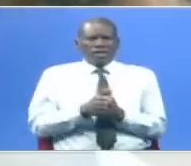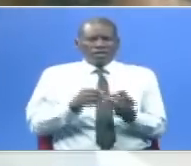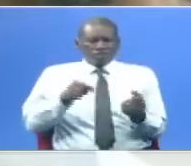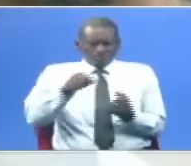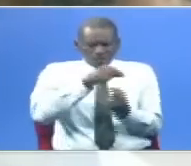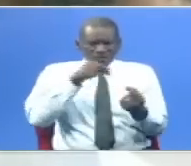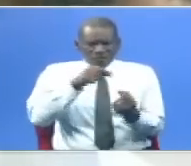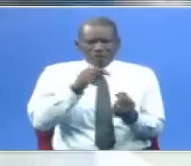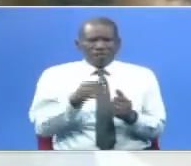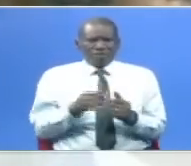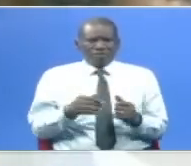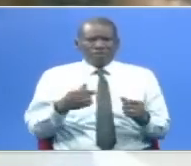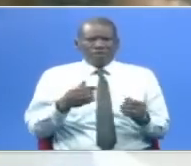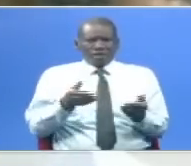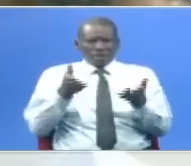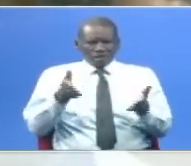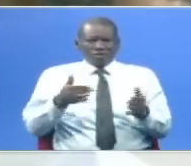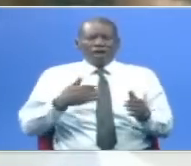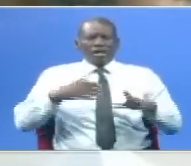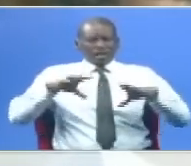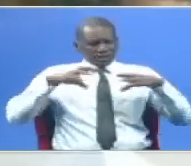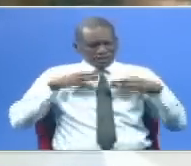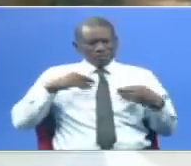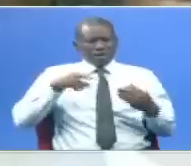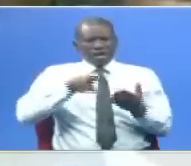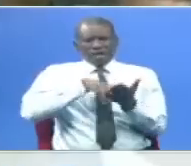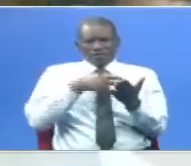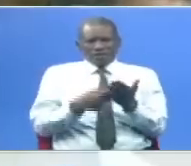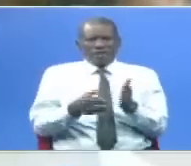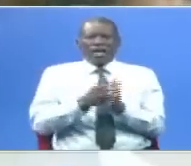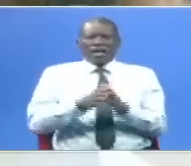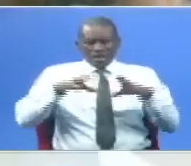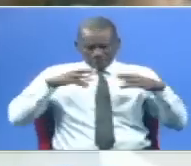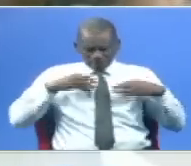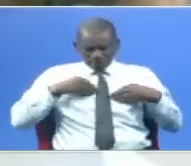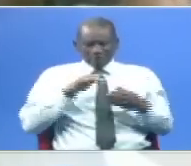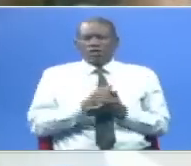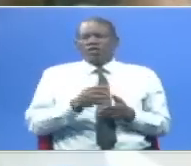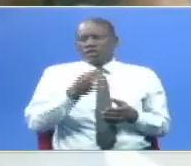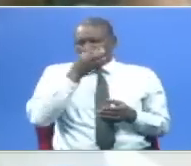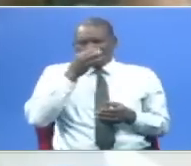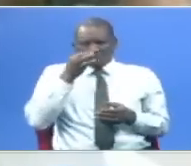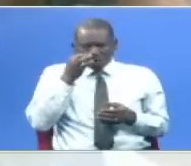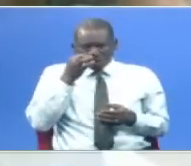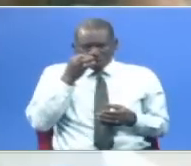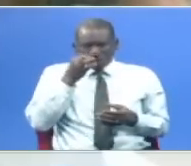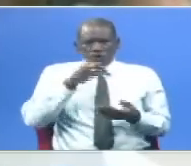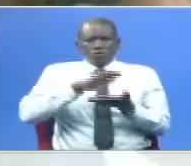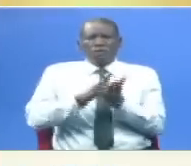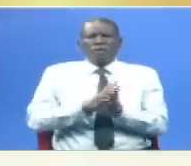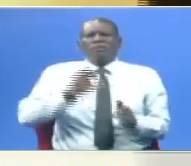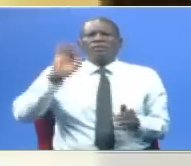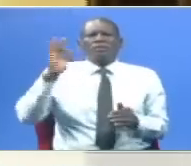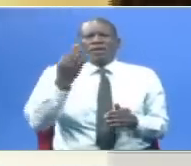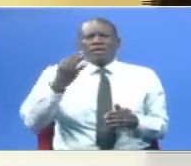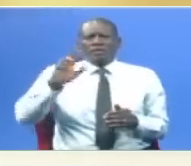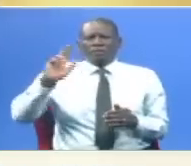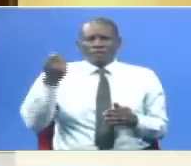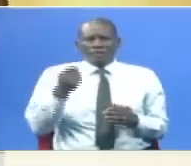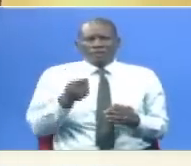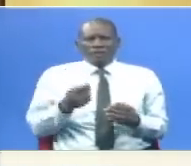particular, now concede that Mr. Mwai Kibaki will be the third president.